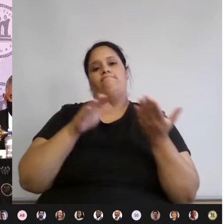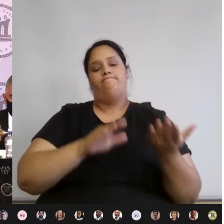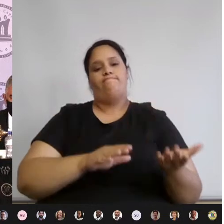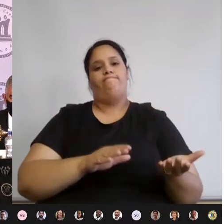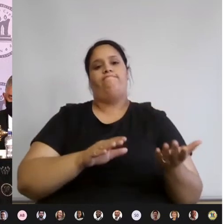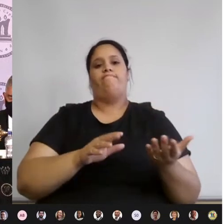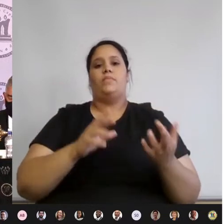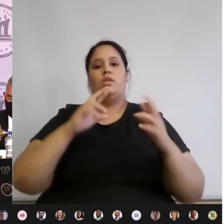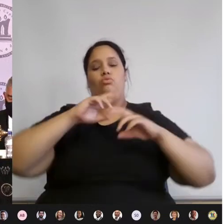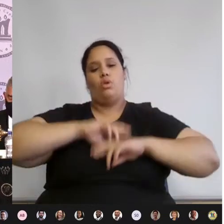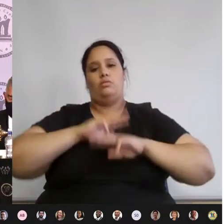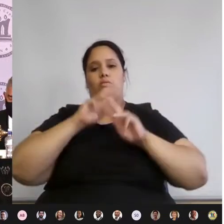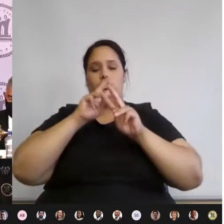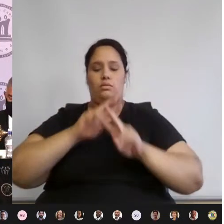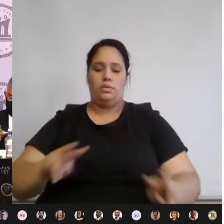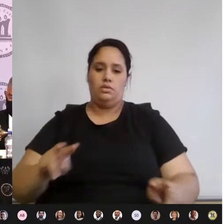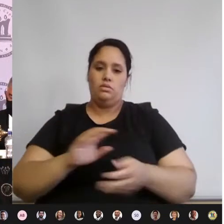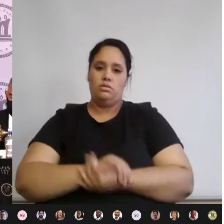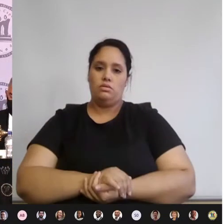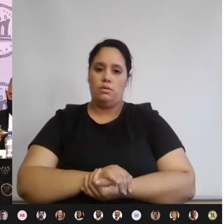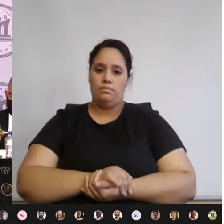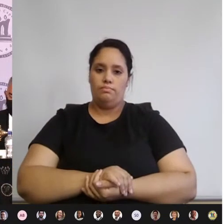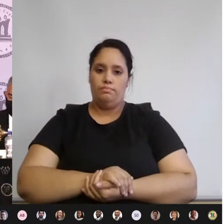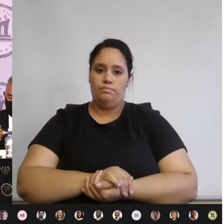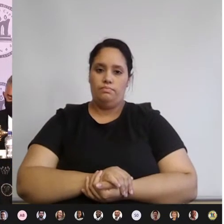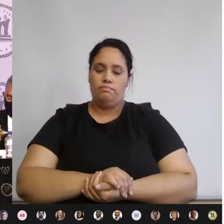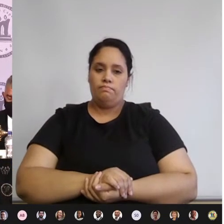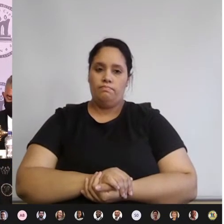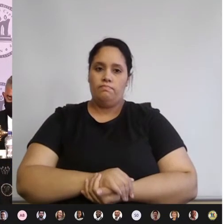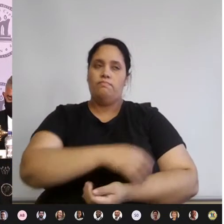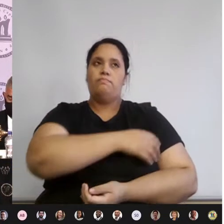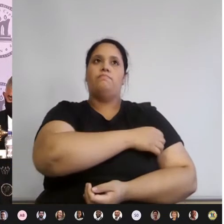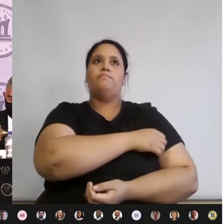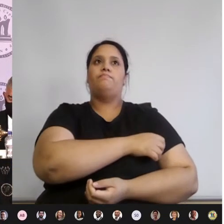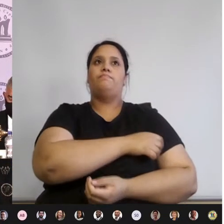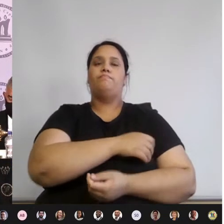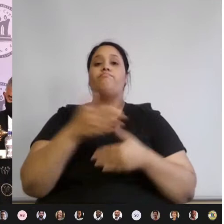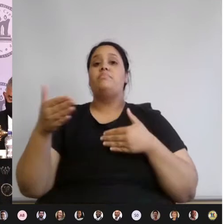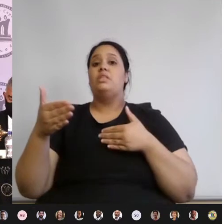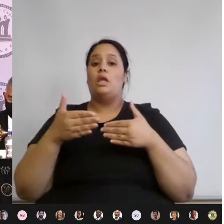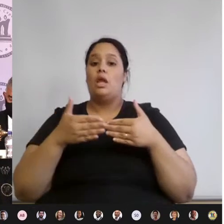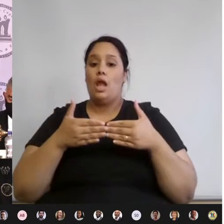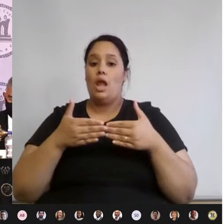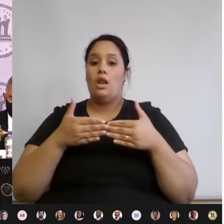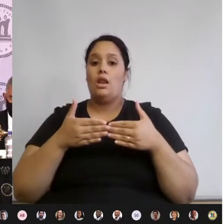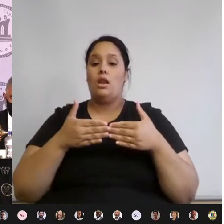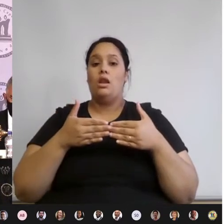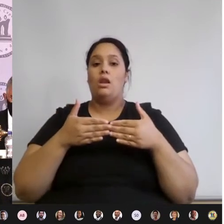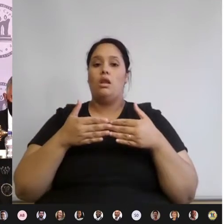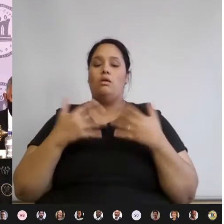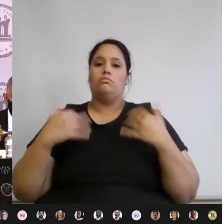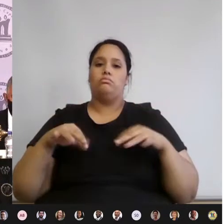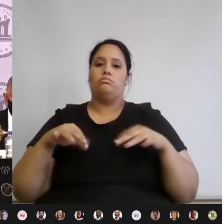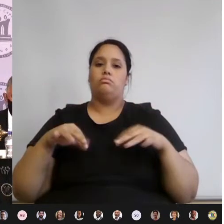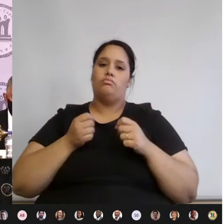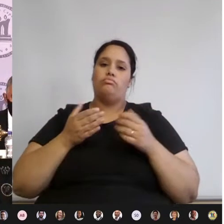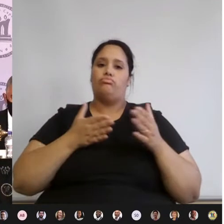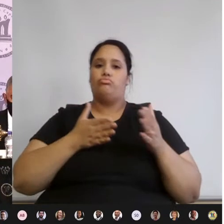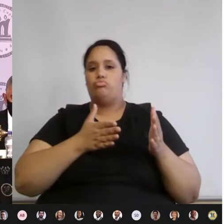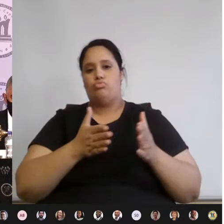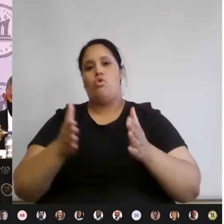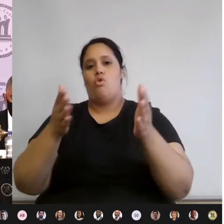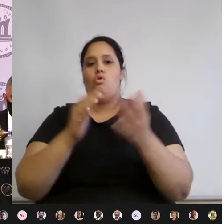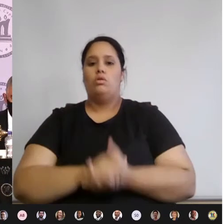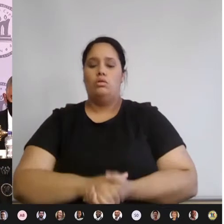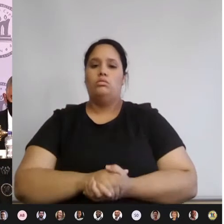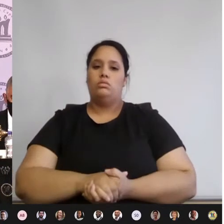I just want to say in ending this session, it's been quite a journey. We